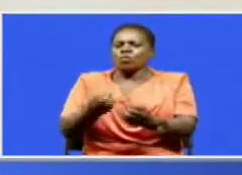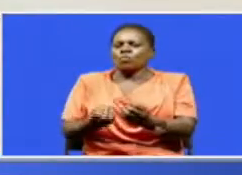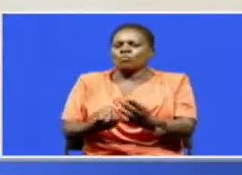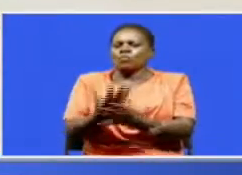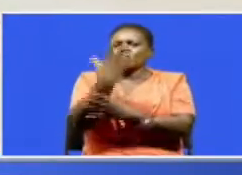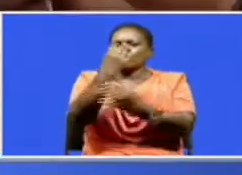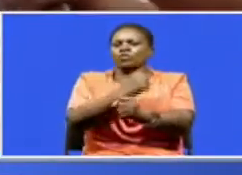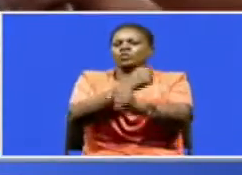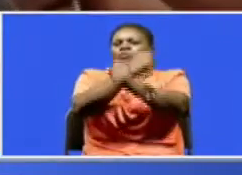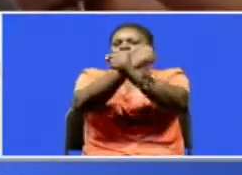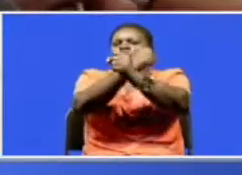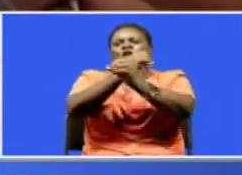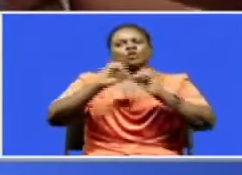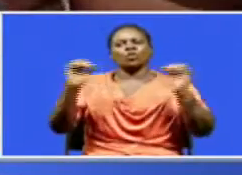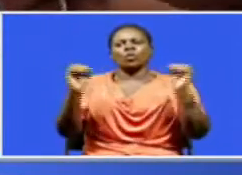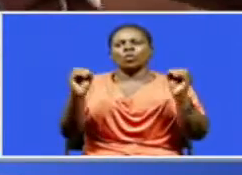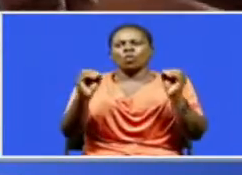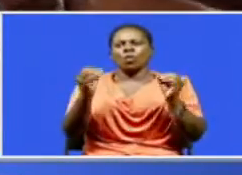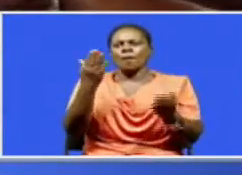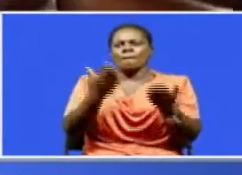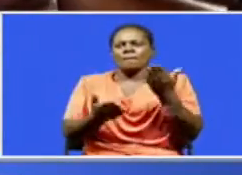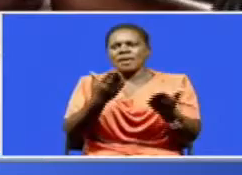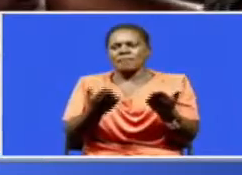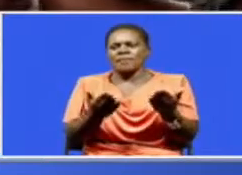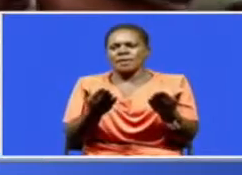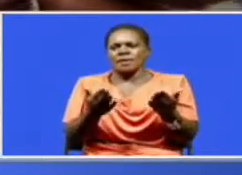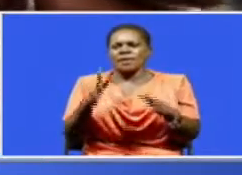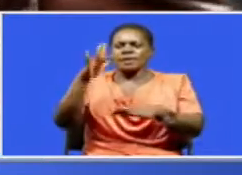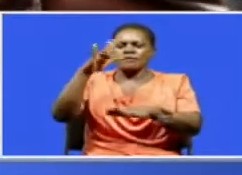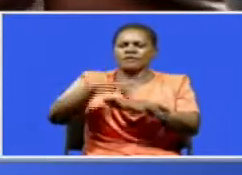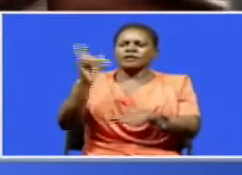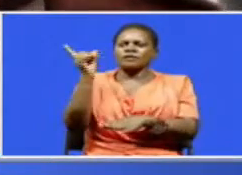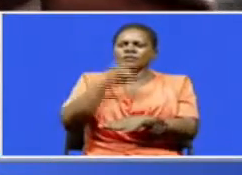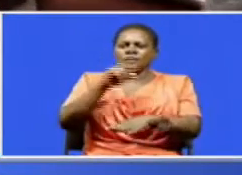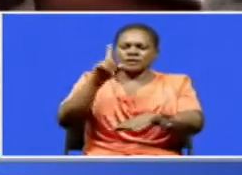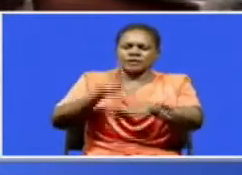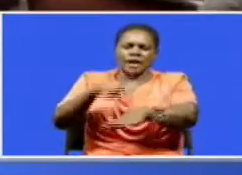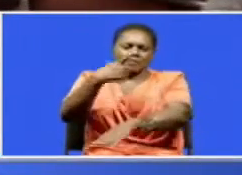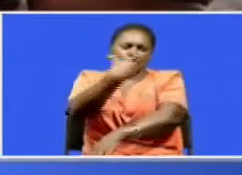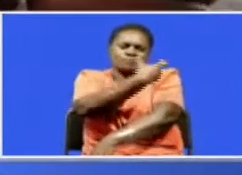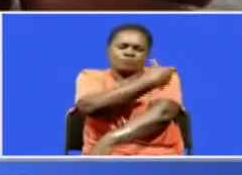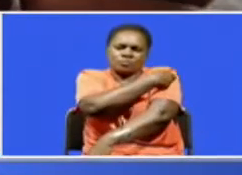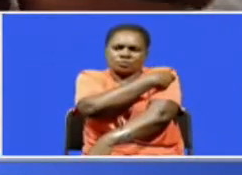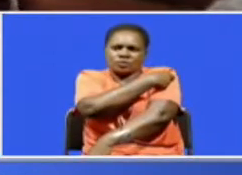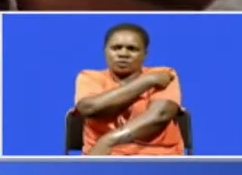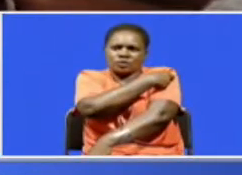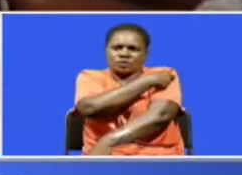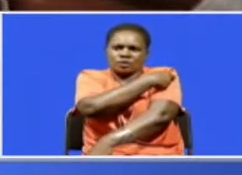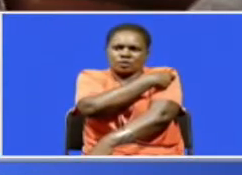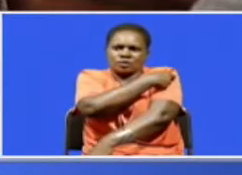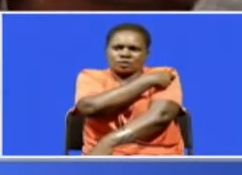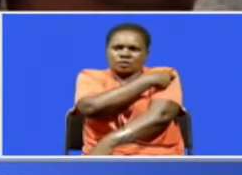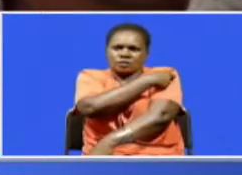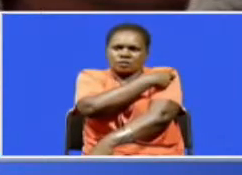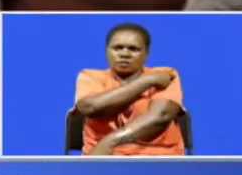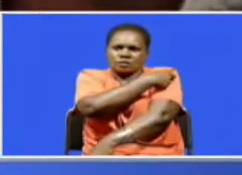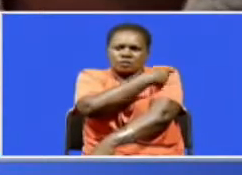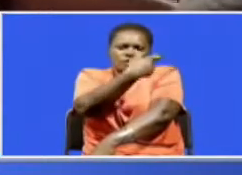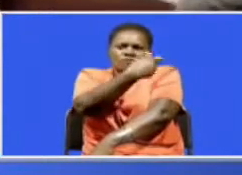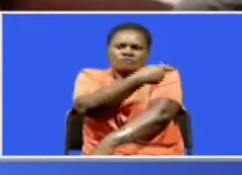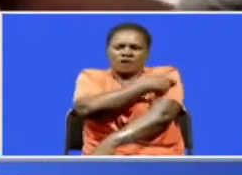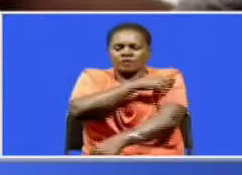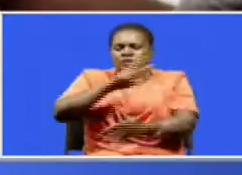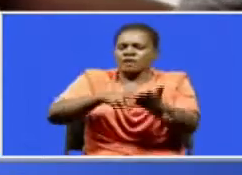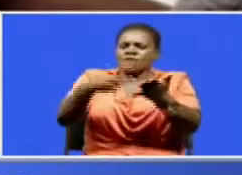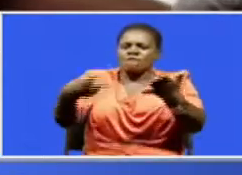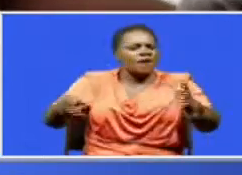full effect, and perhaps he was even already infected by the time he was being given the vaccine. So the vaccine did not